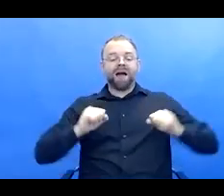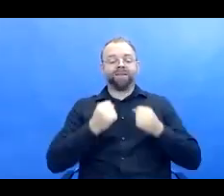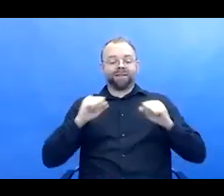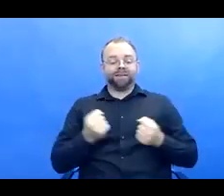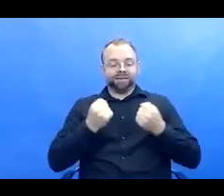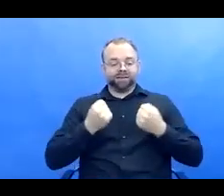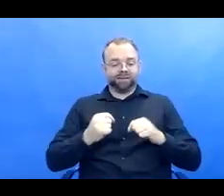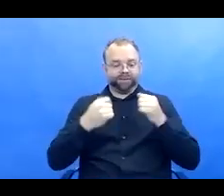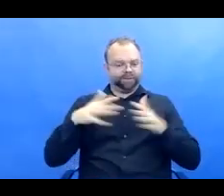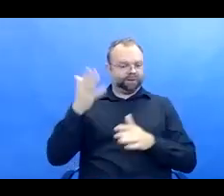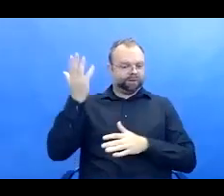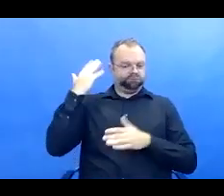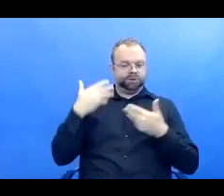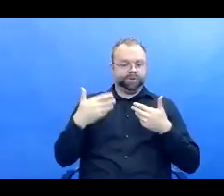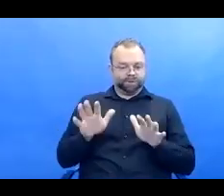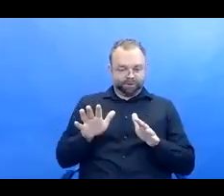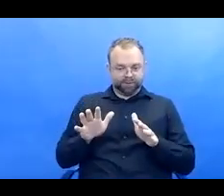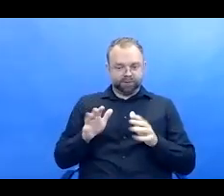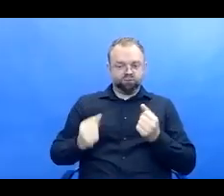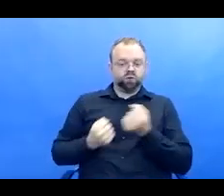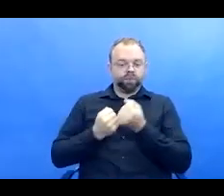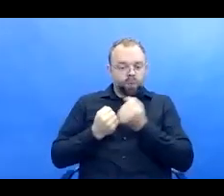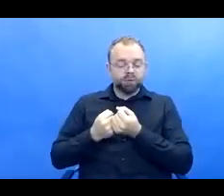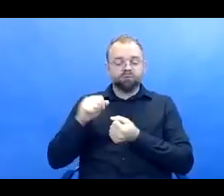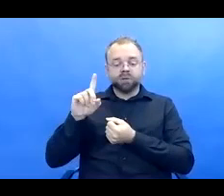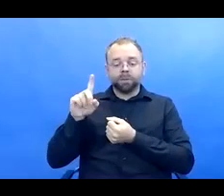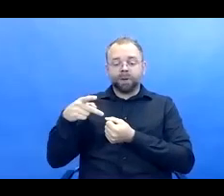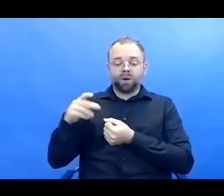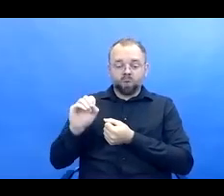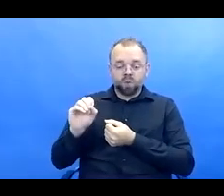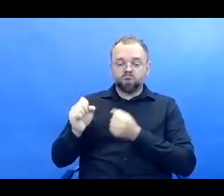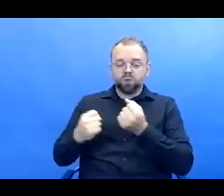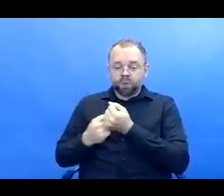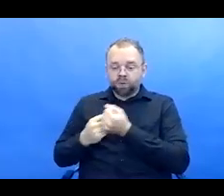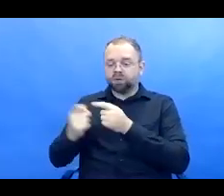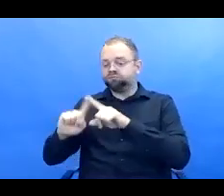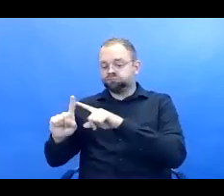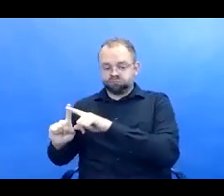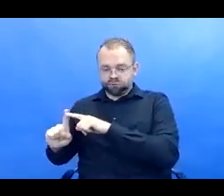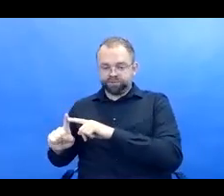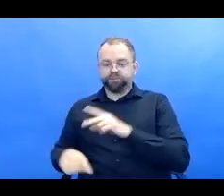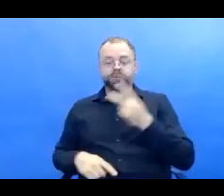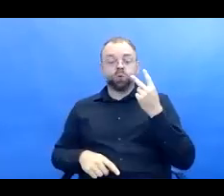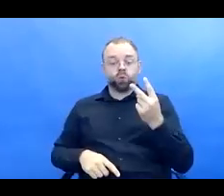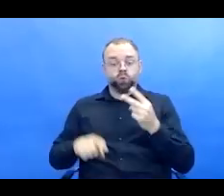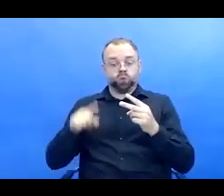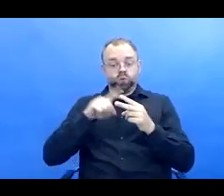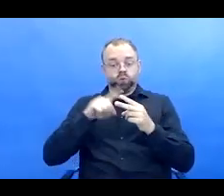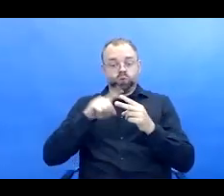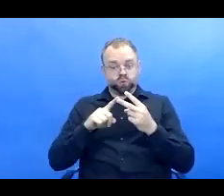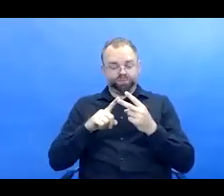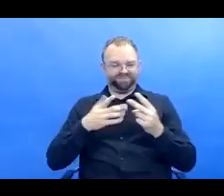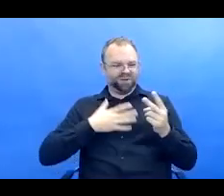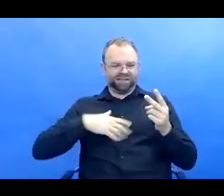GLAD working group is the investment case paper that we are preparing, which is basically